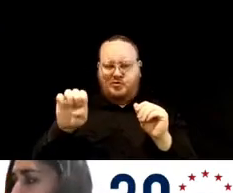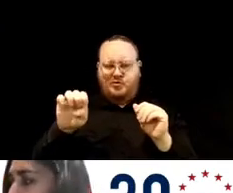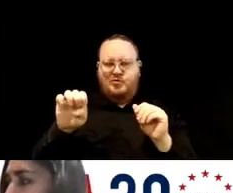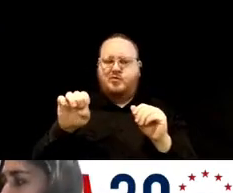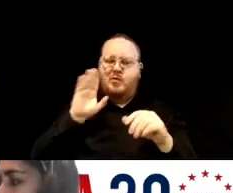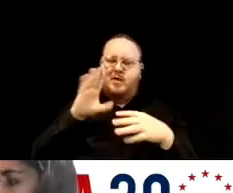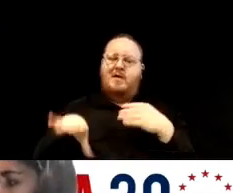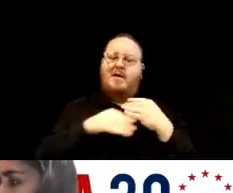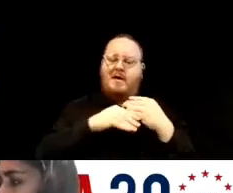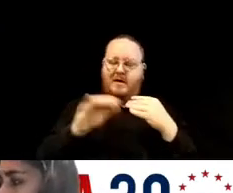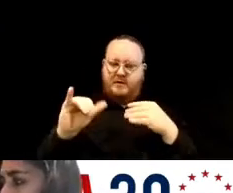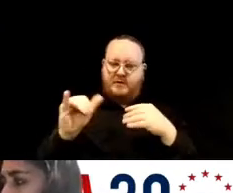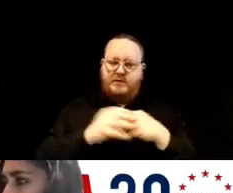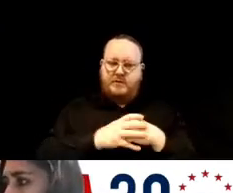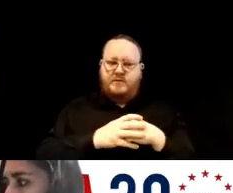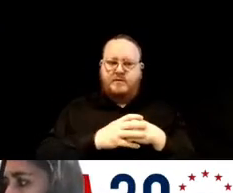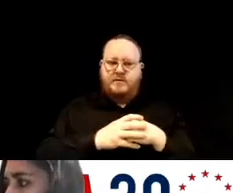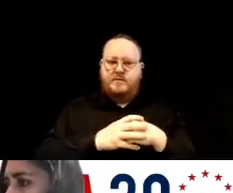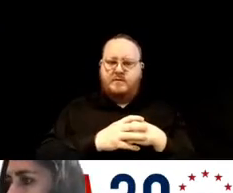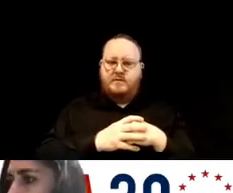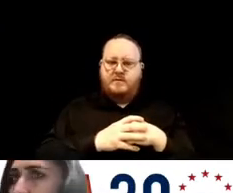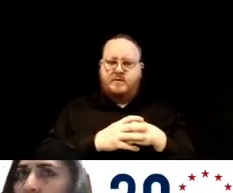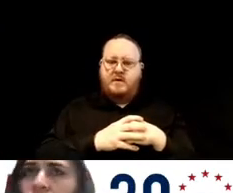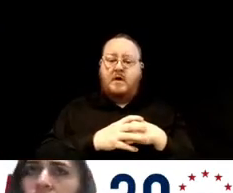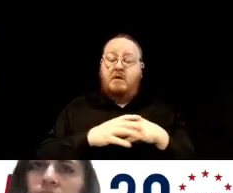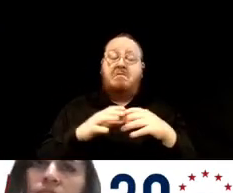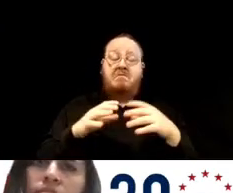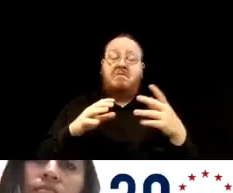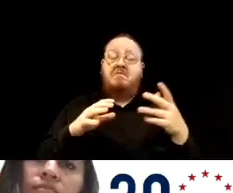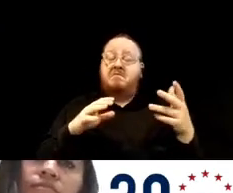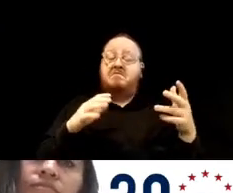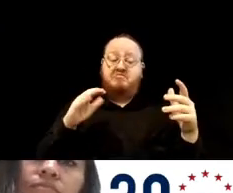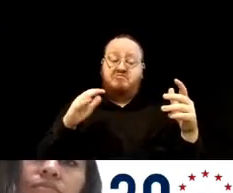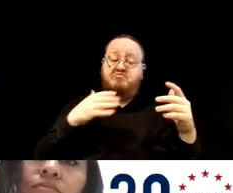as well. It's pretty darn good.